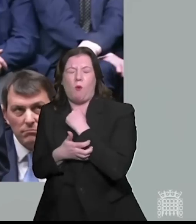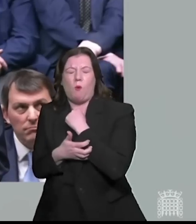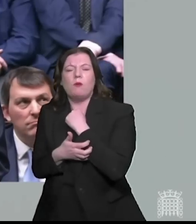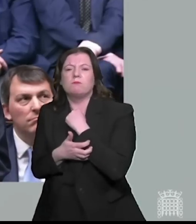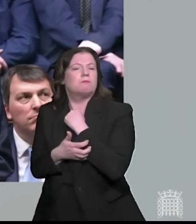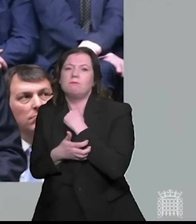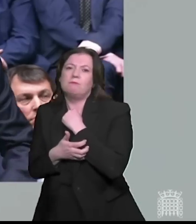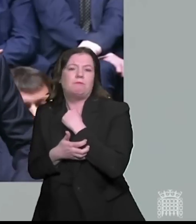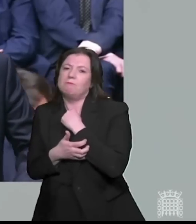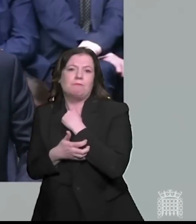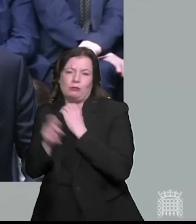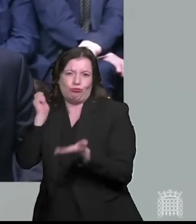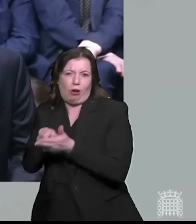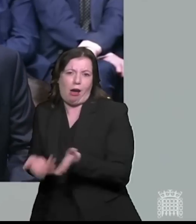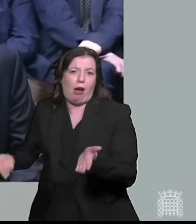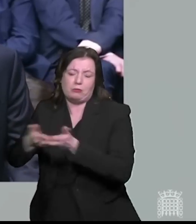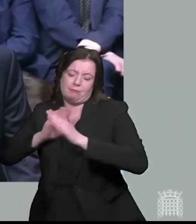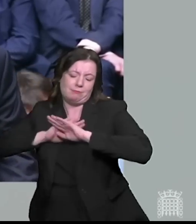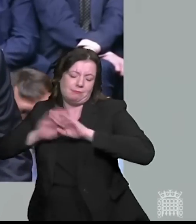households, is coming to an end.